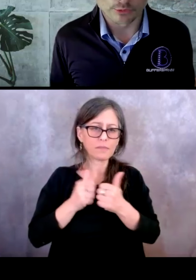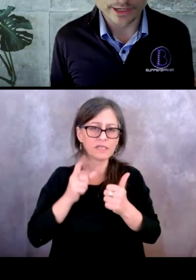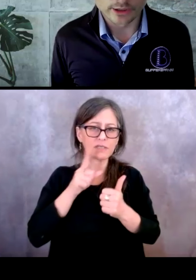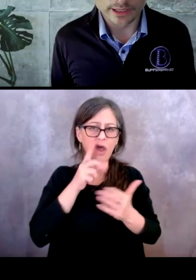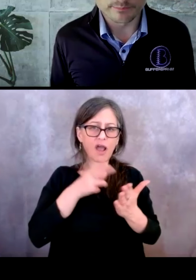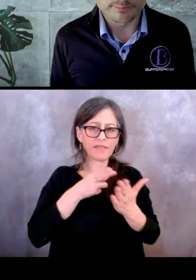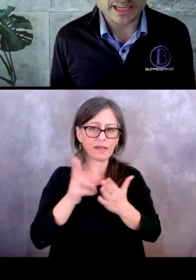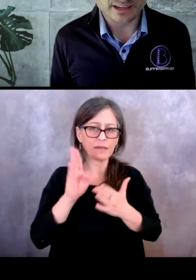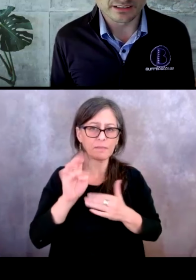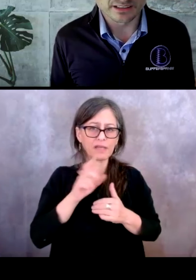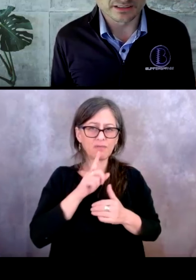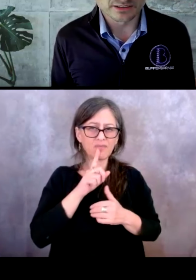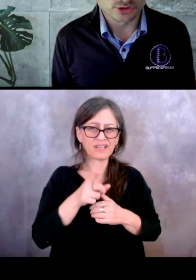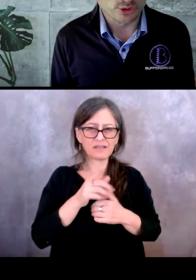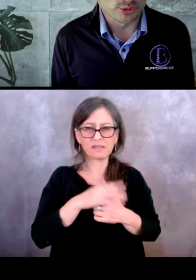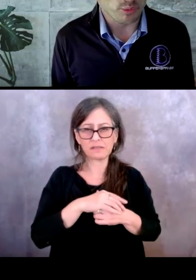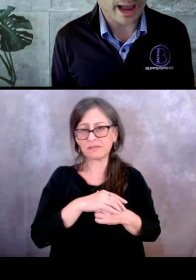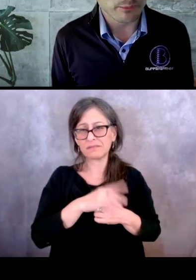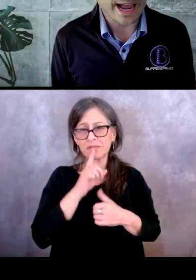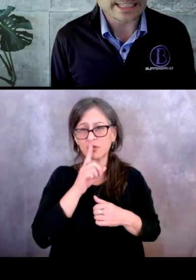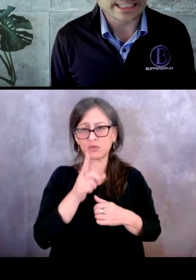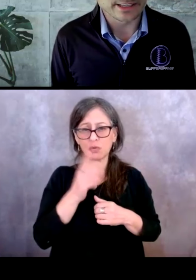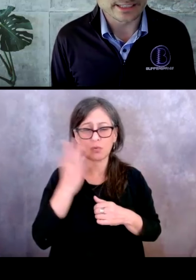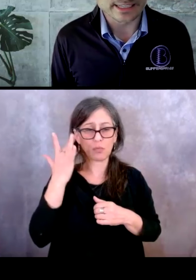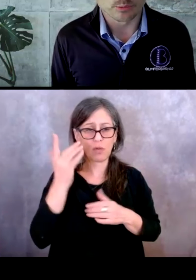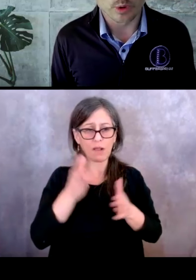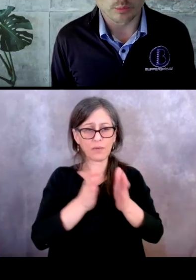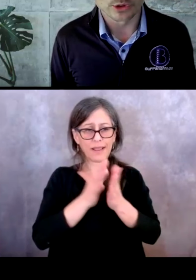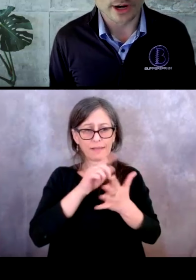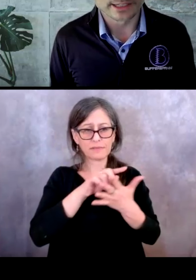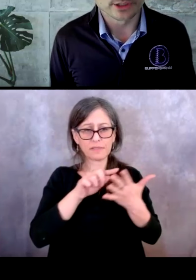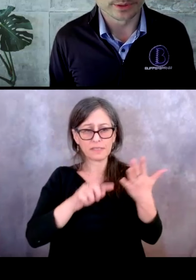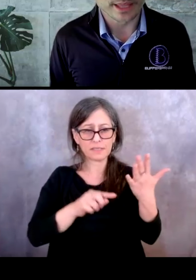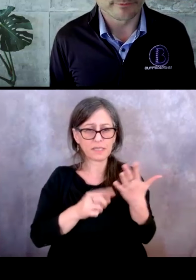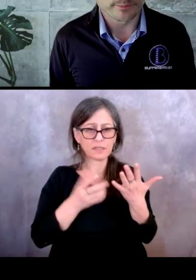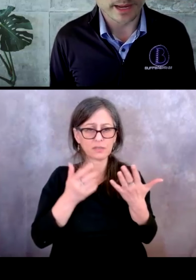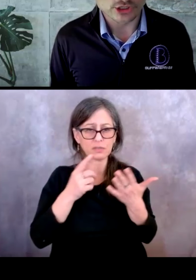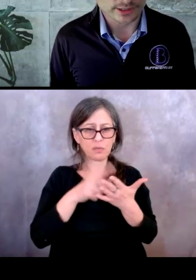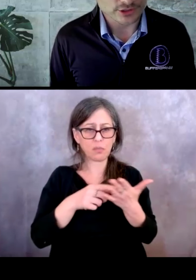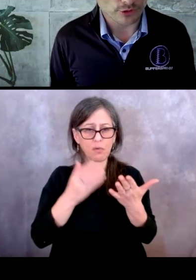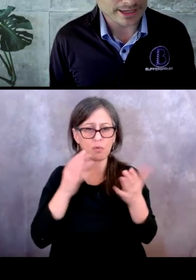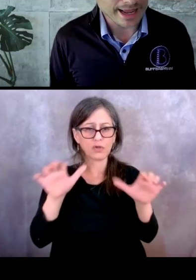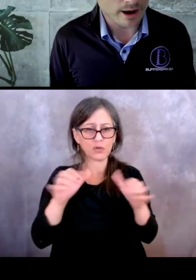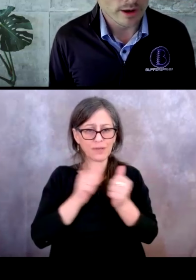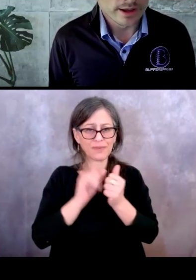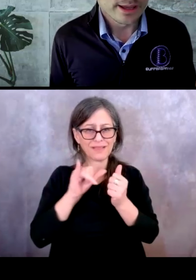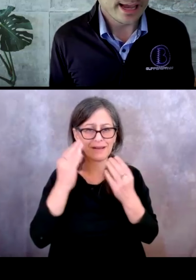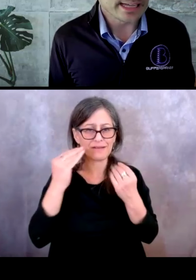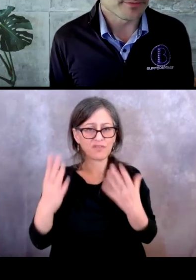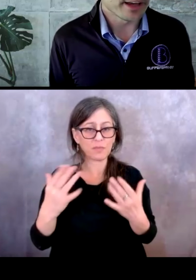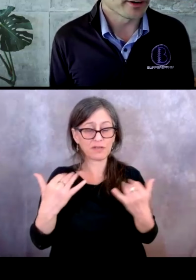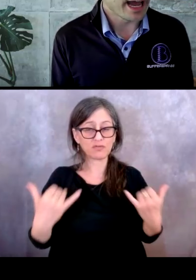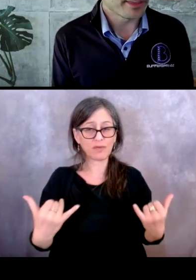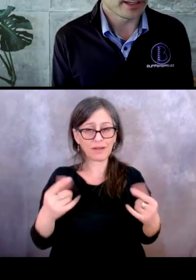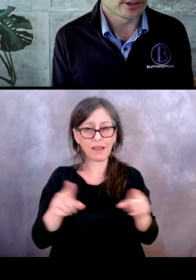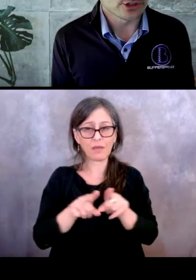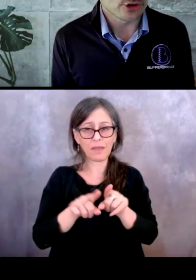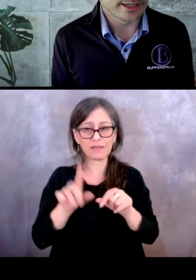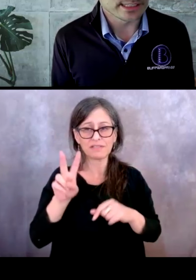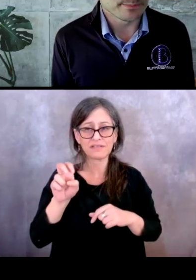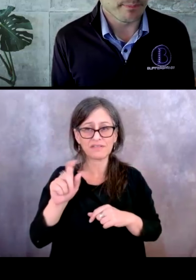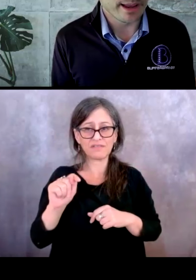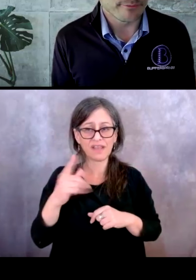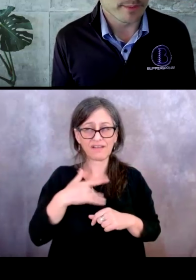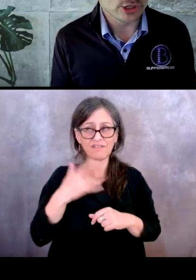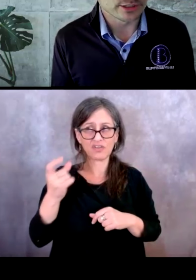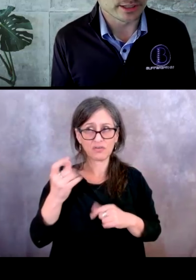authentic, be real, and be true to why we're asking these things and what we're trying to do with that information. Because right now, as a veteran, I think you're just trying